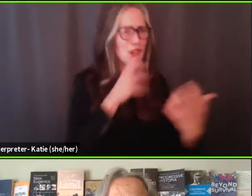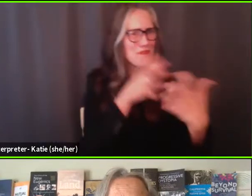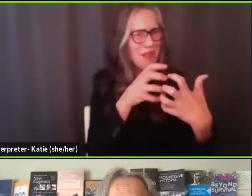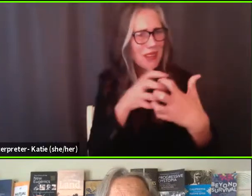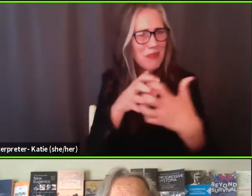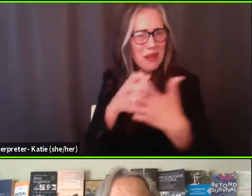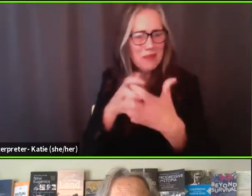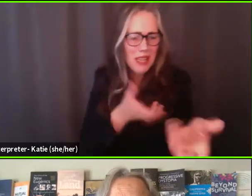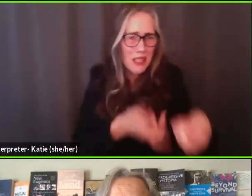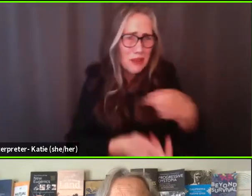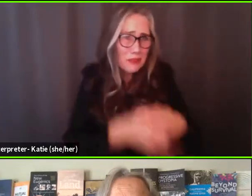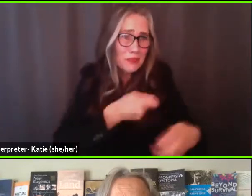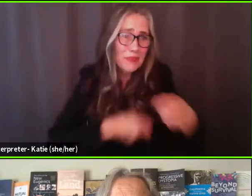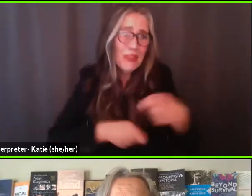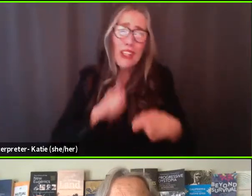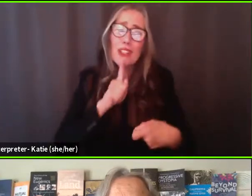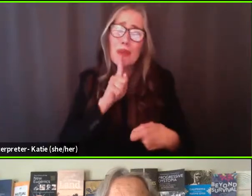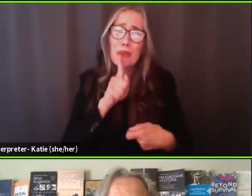generous